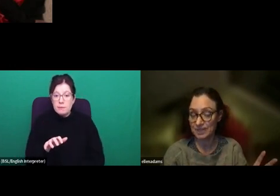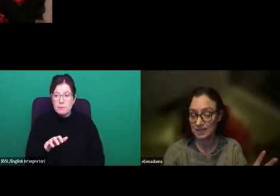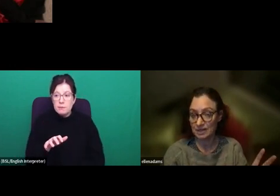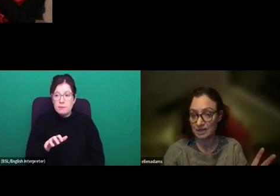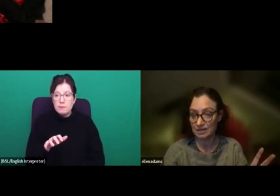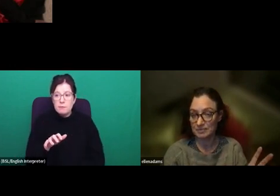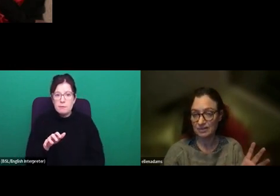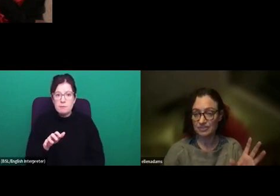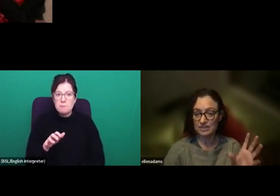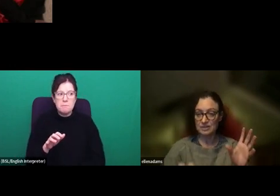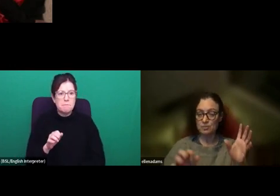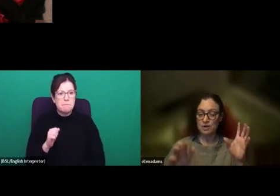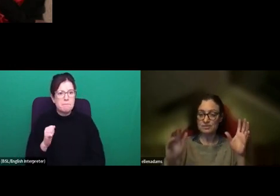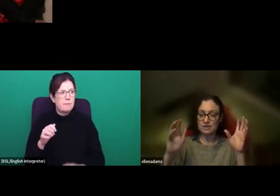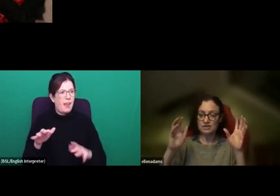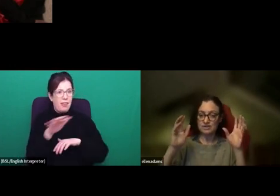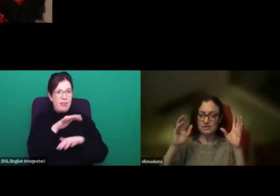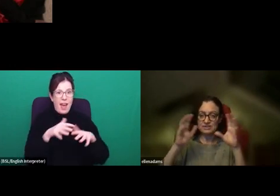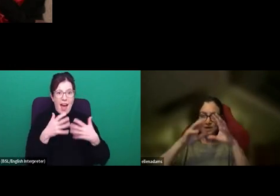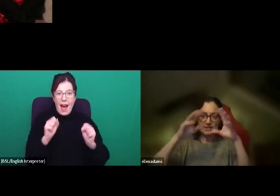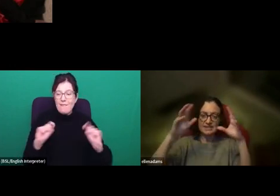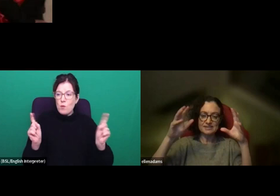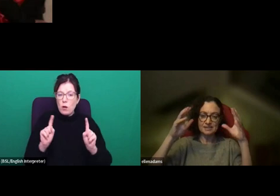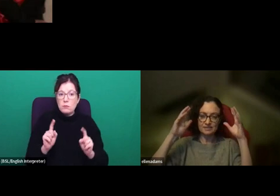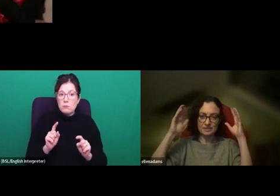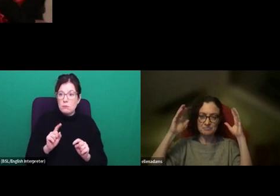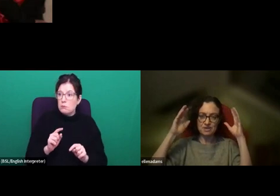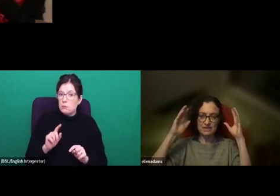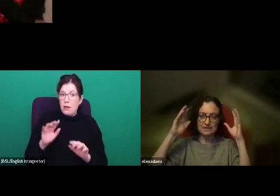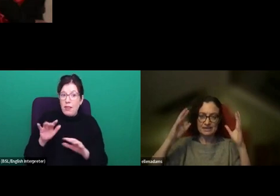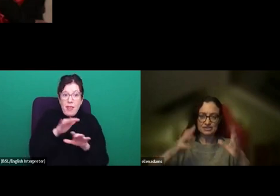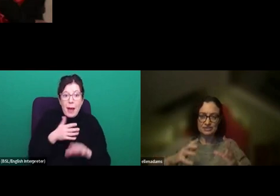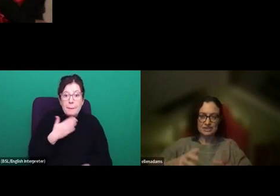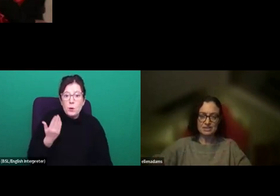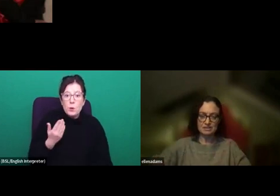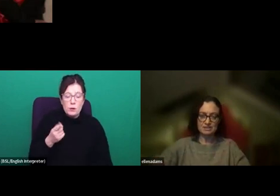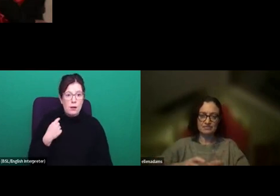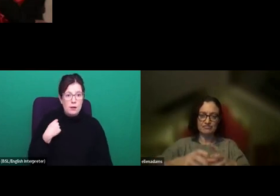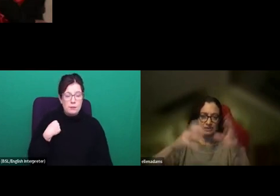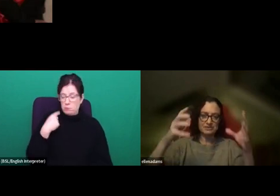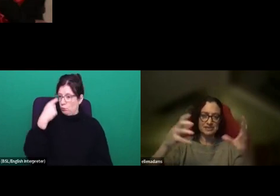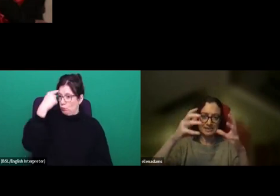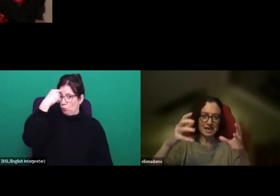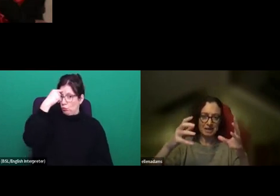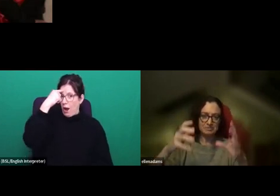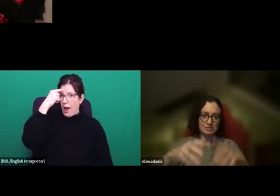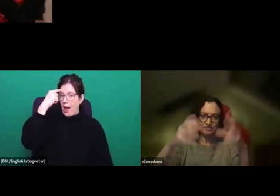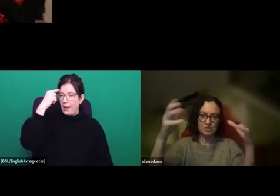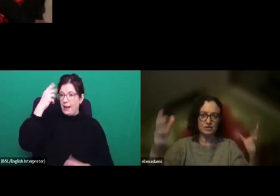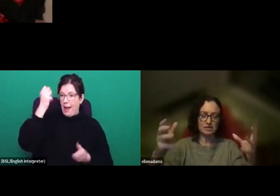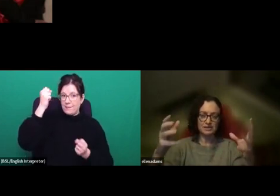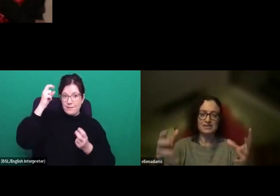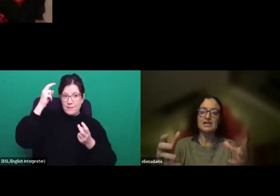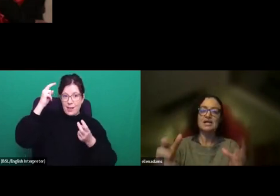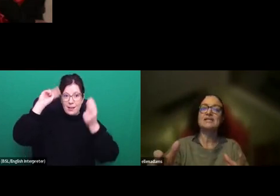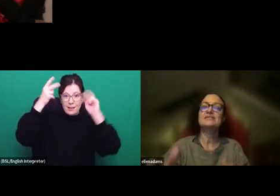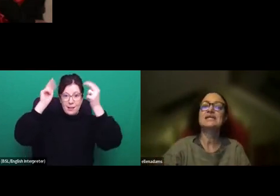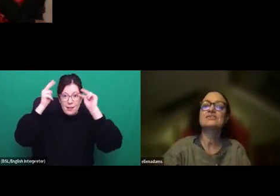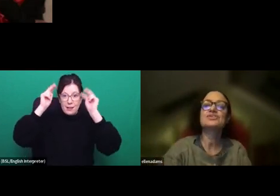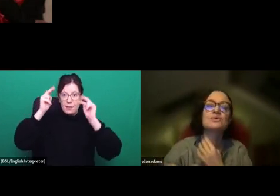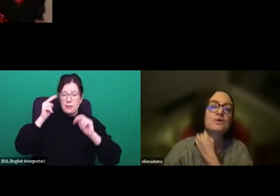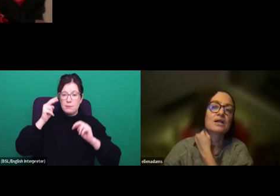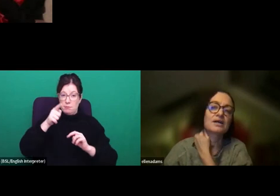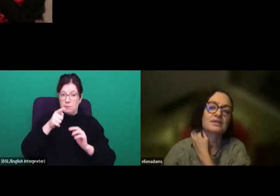missing. And I think that one, it's quite easy. I think the brain naturally kind of fills in gaps. So if you look at